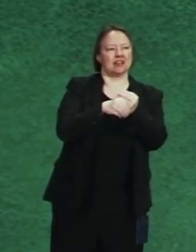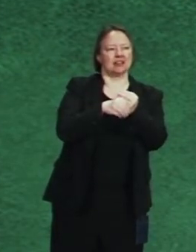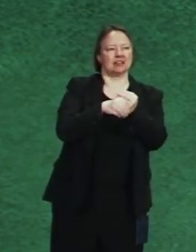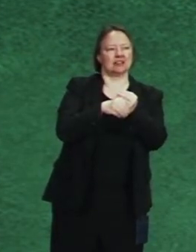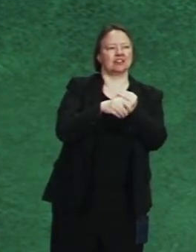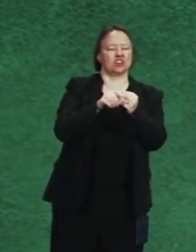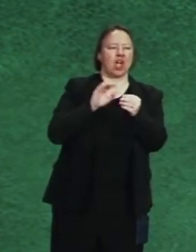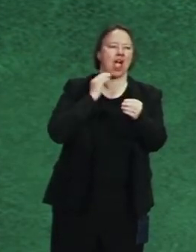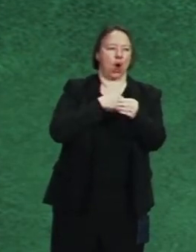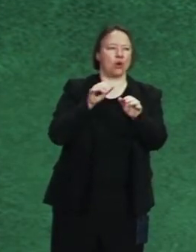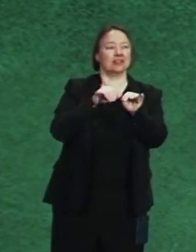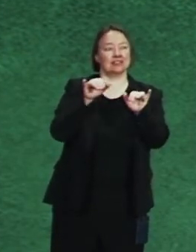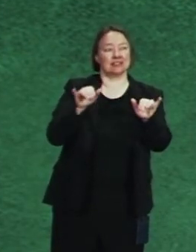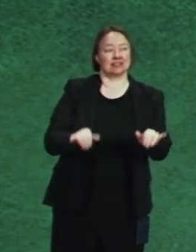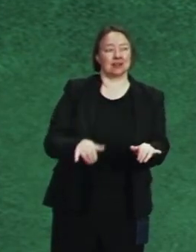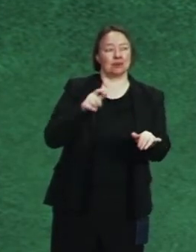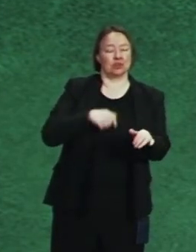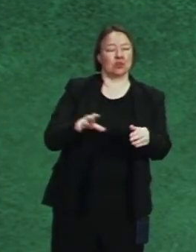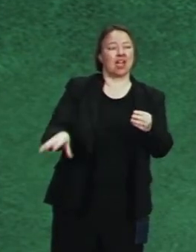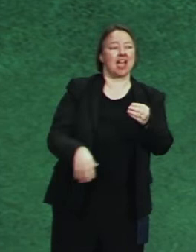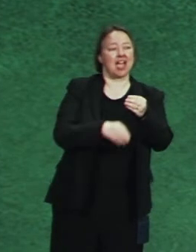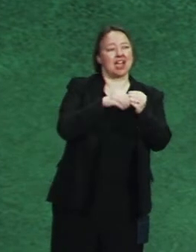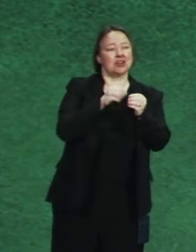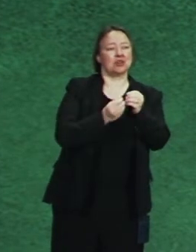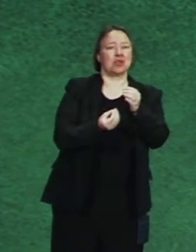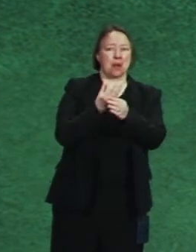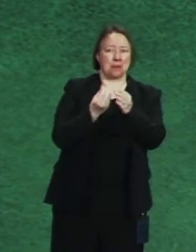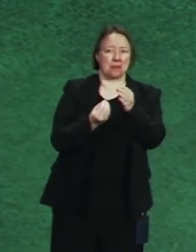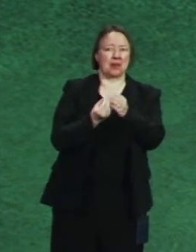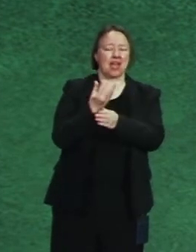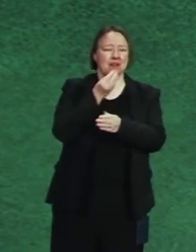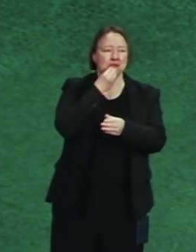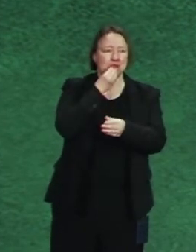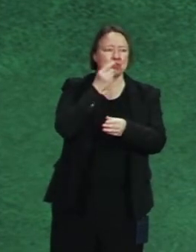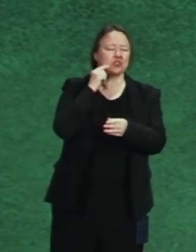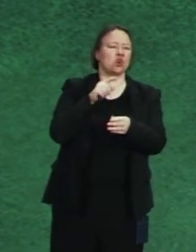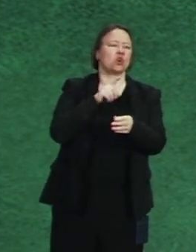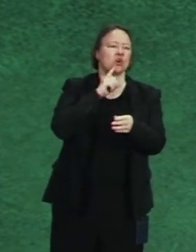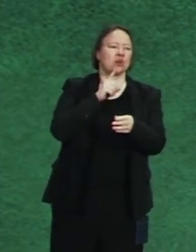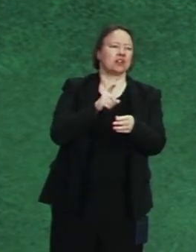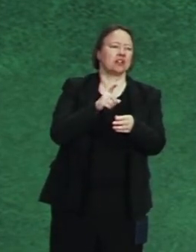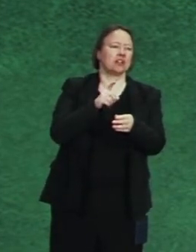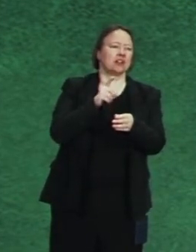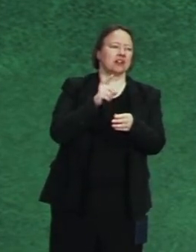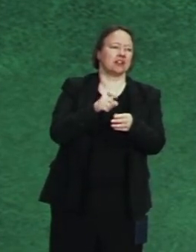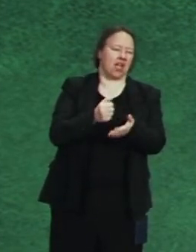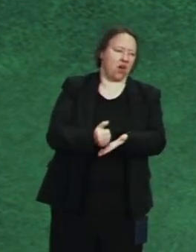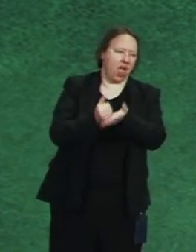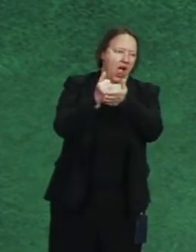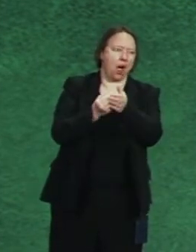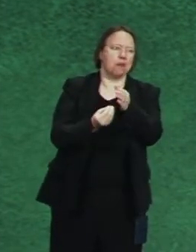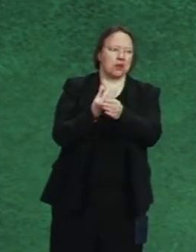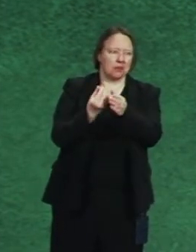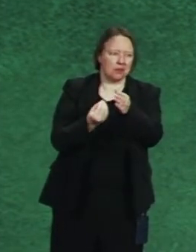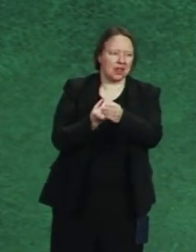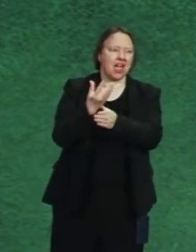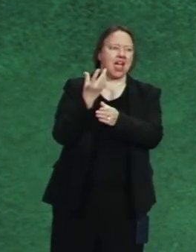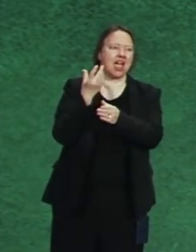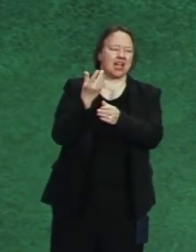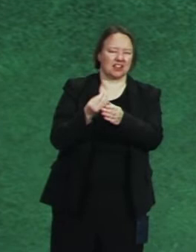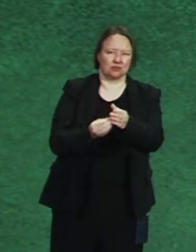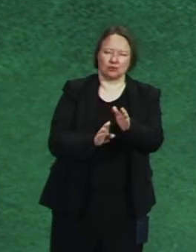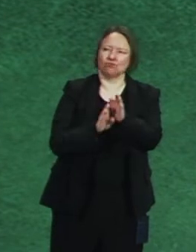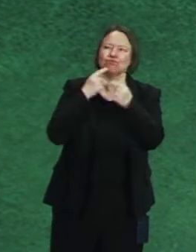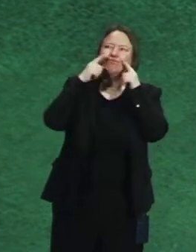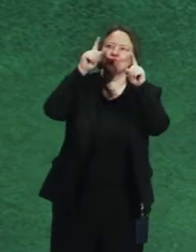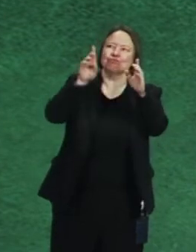adding to our system to supplement the plant growth. So after the water is circulated to the plants or the crops, and they've absorbed